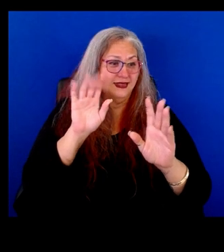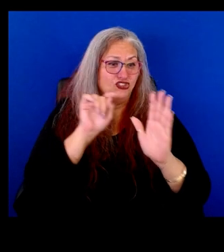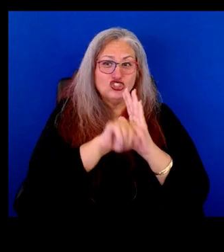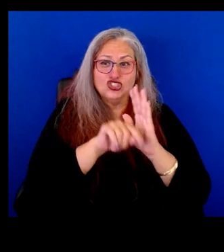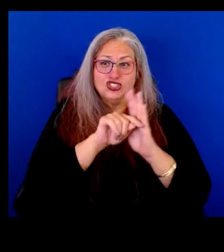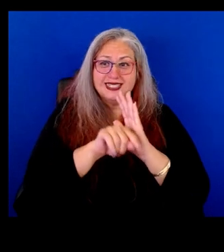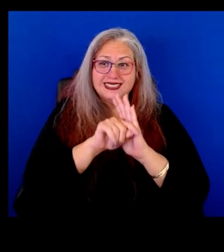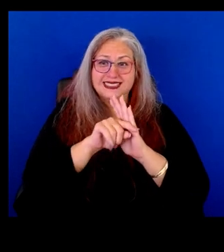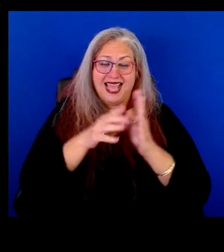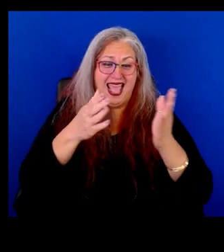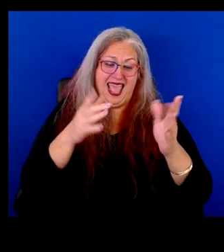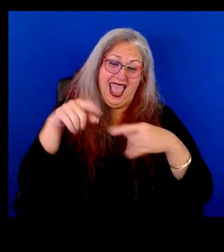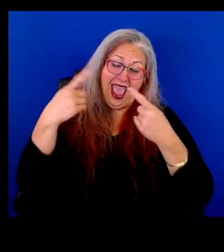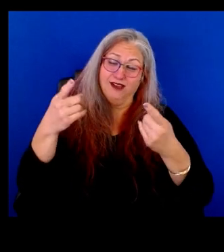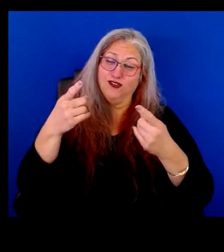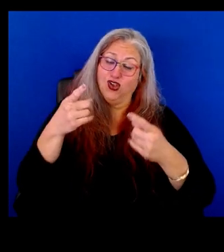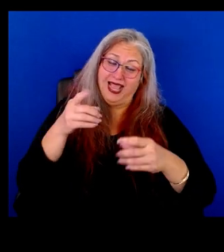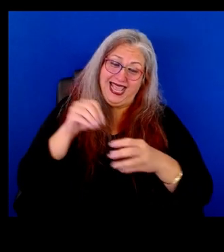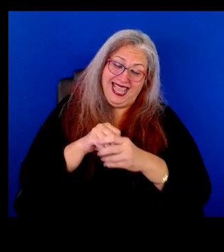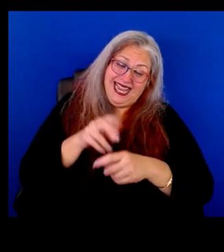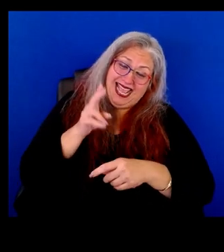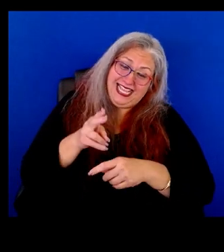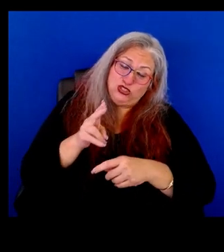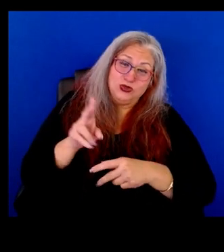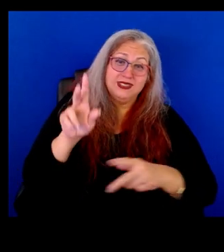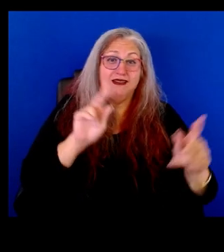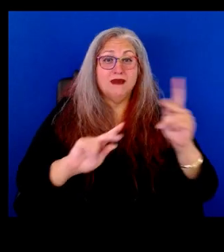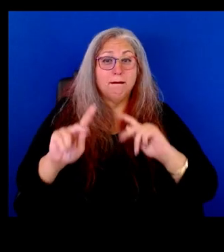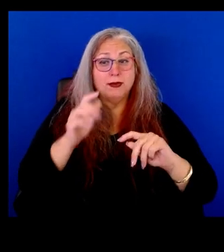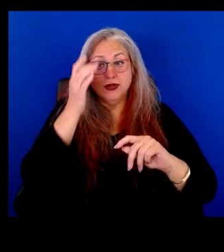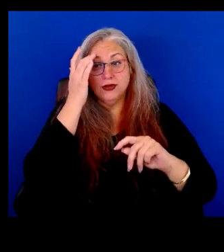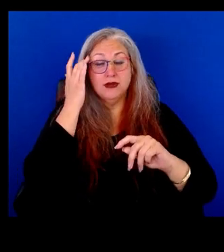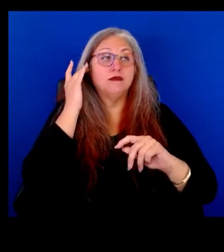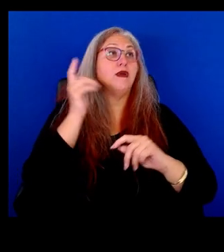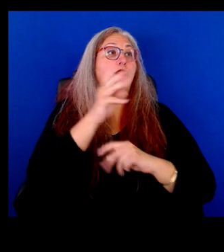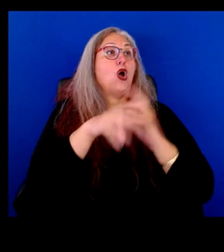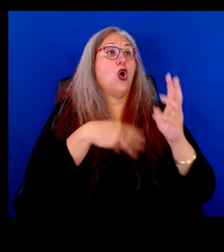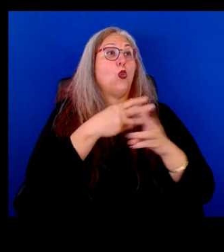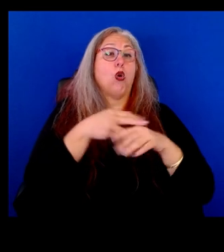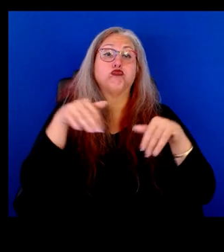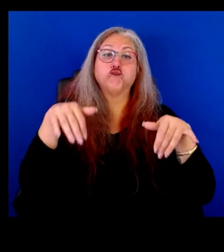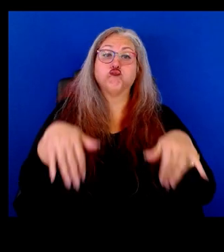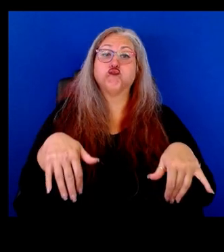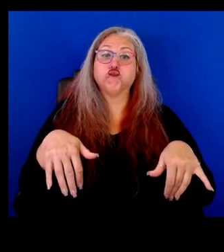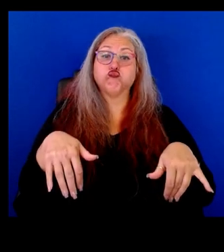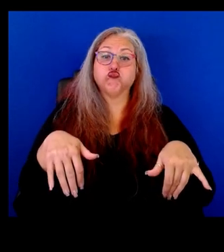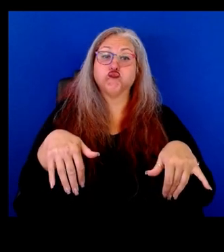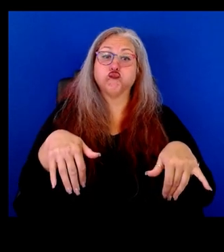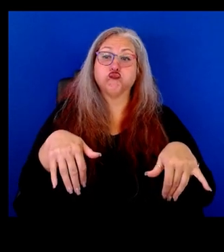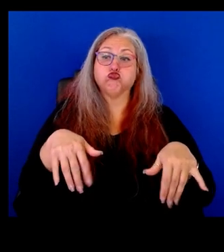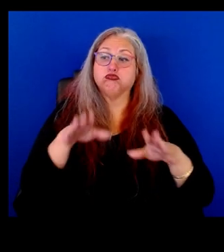of genocides ever in the history of mankind, and the world sits still.